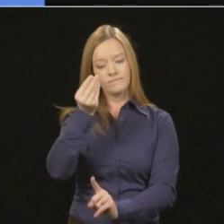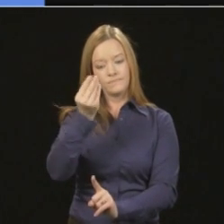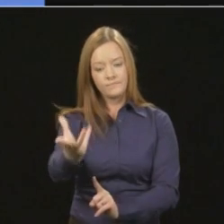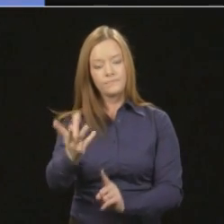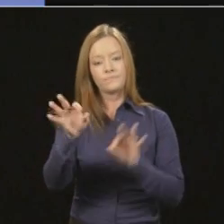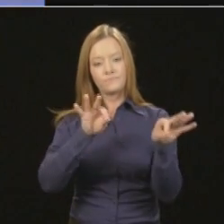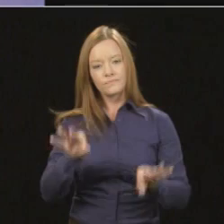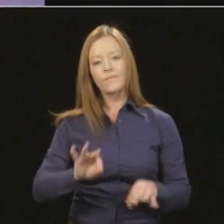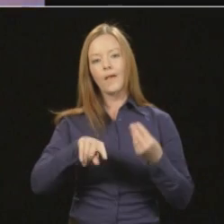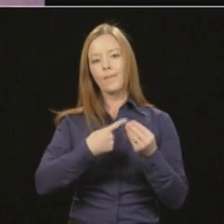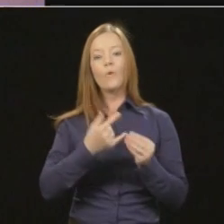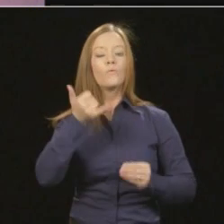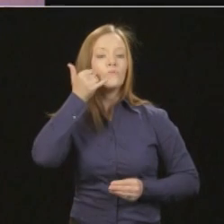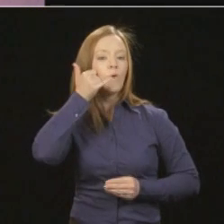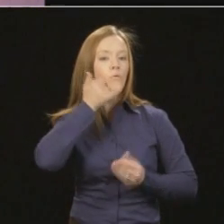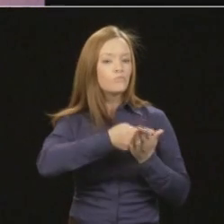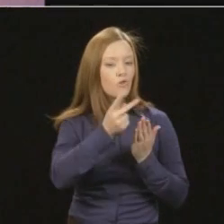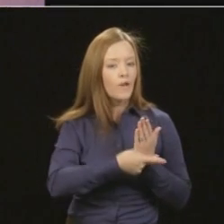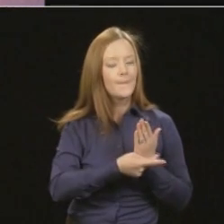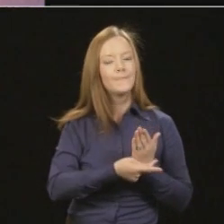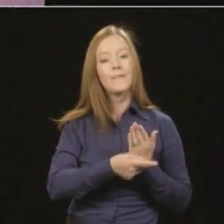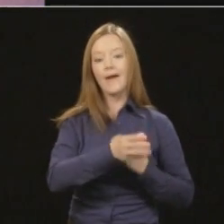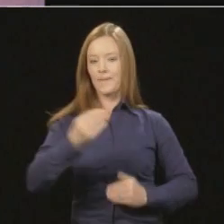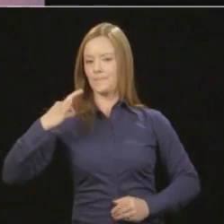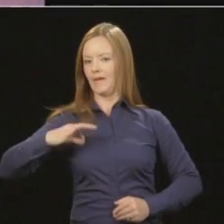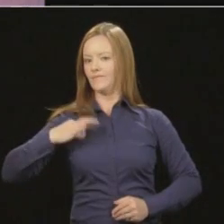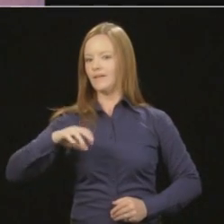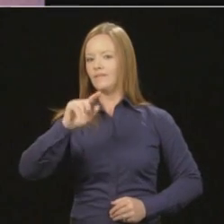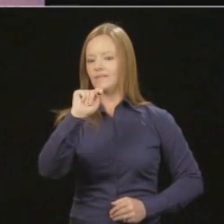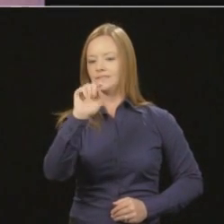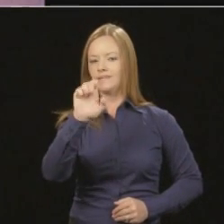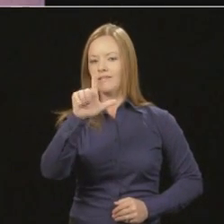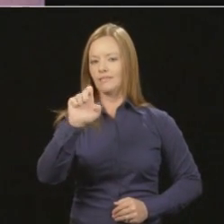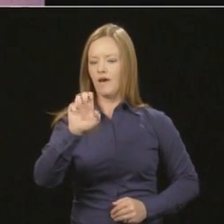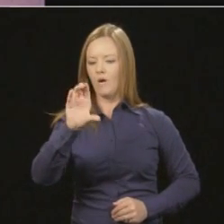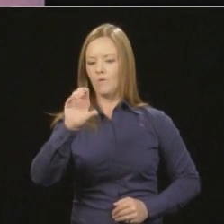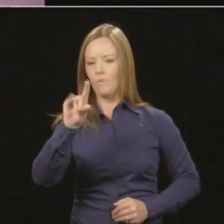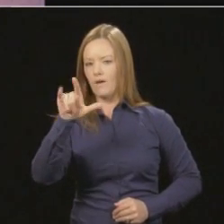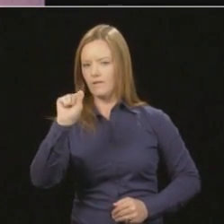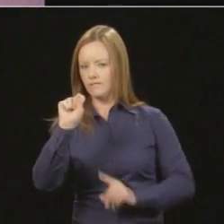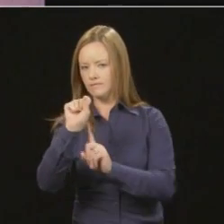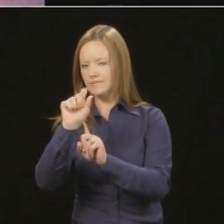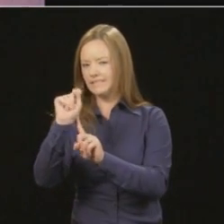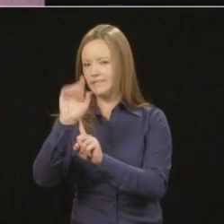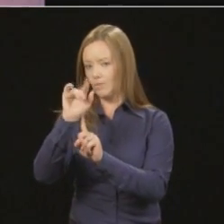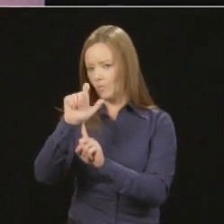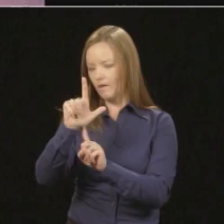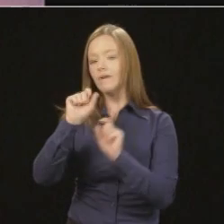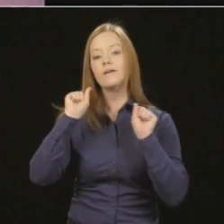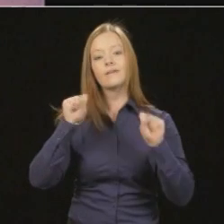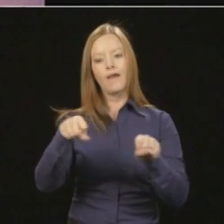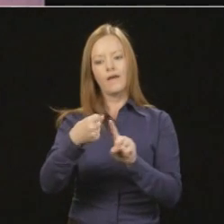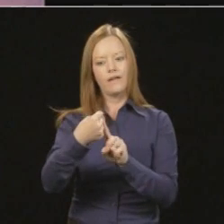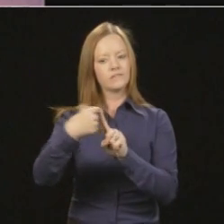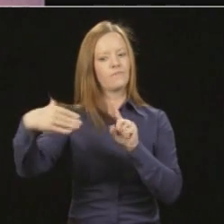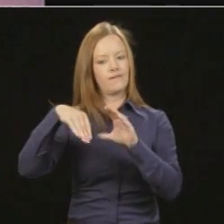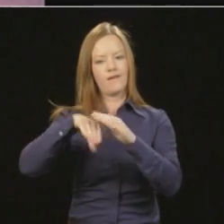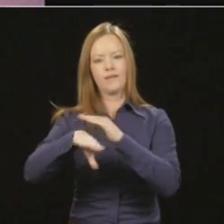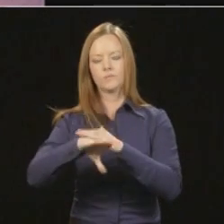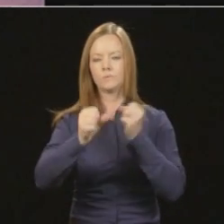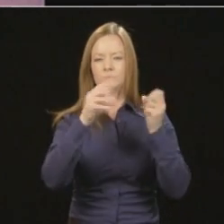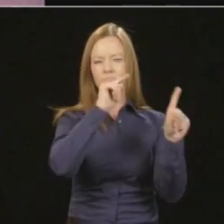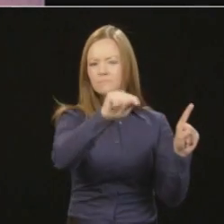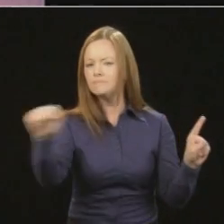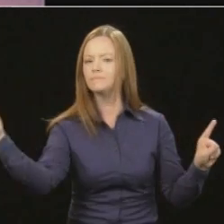telecoils? See, telecoils can expand your access to many communication environments. Did your